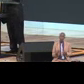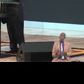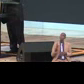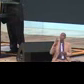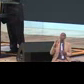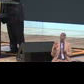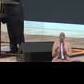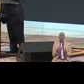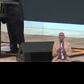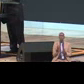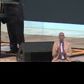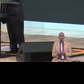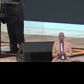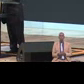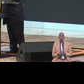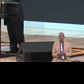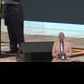Let him do it,